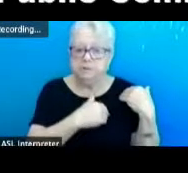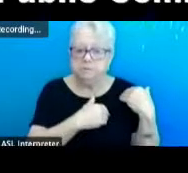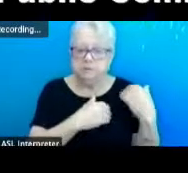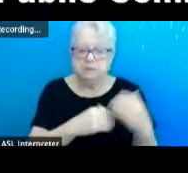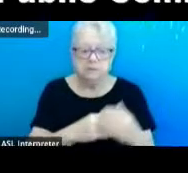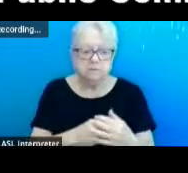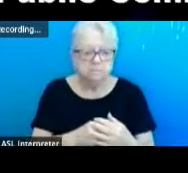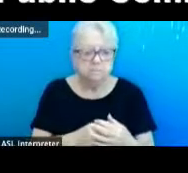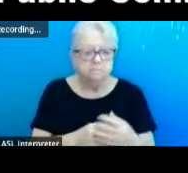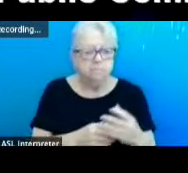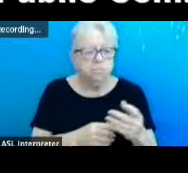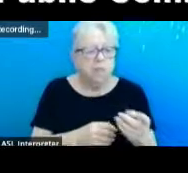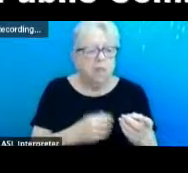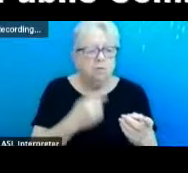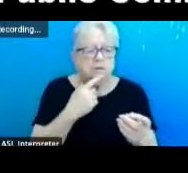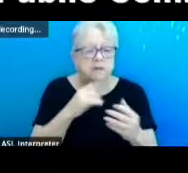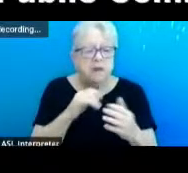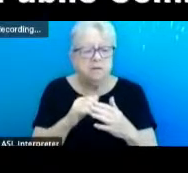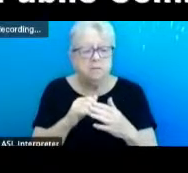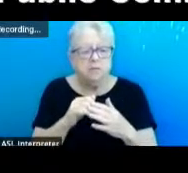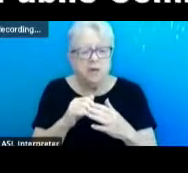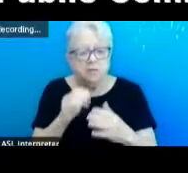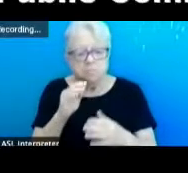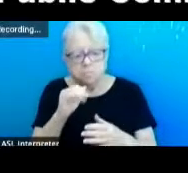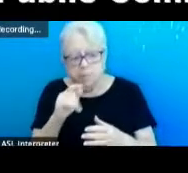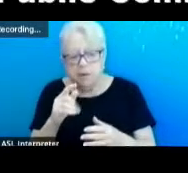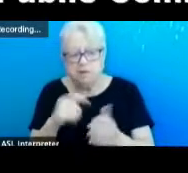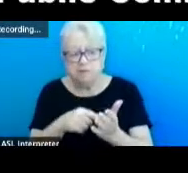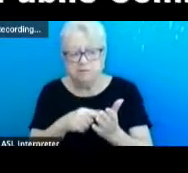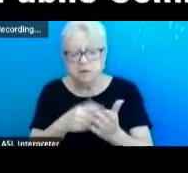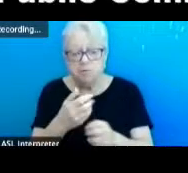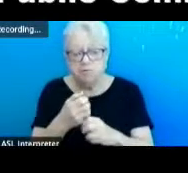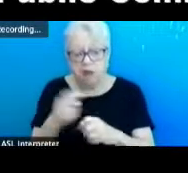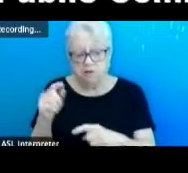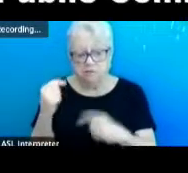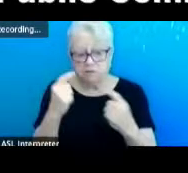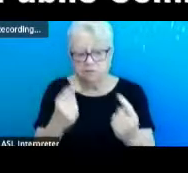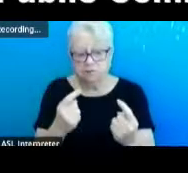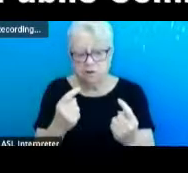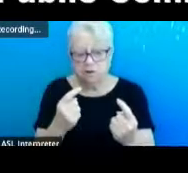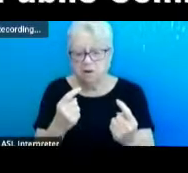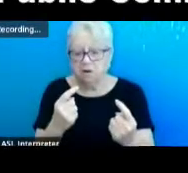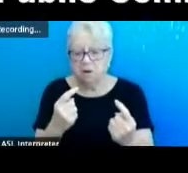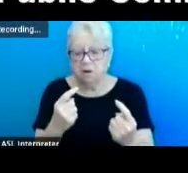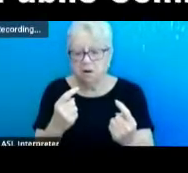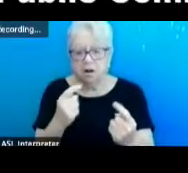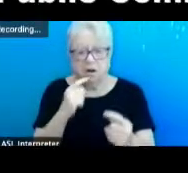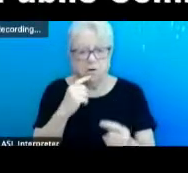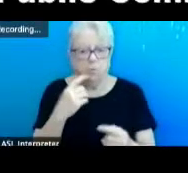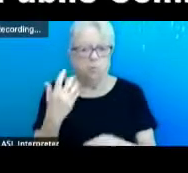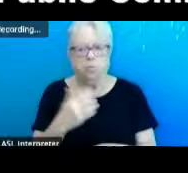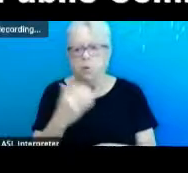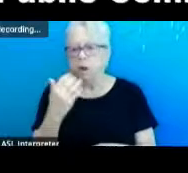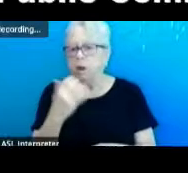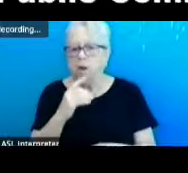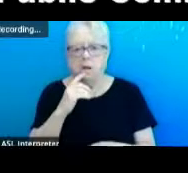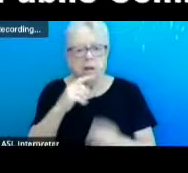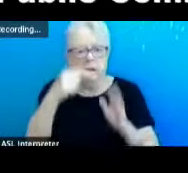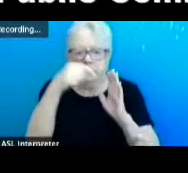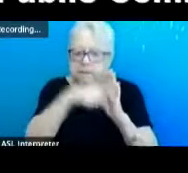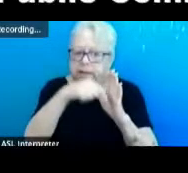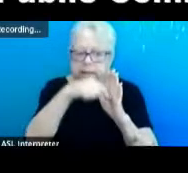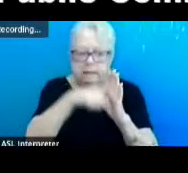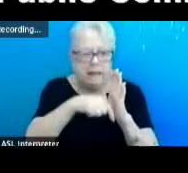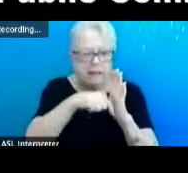I will say the billings we've received from Stormwater so far are hearteningly detailed. So they